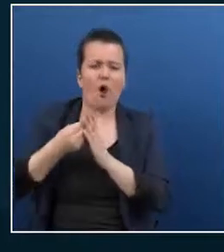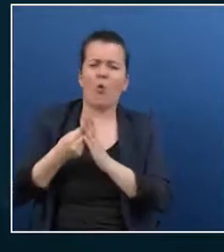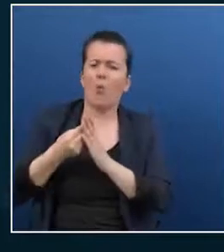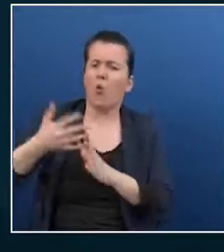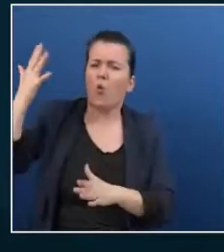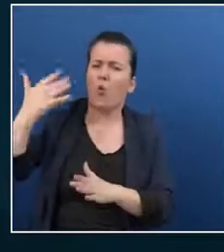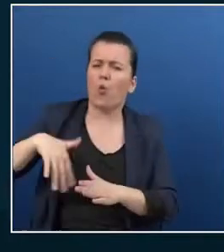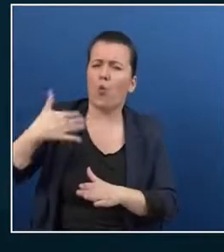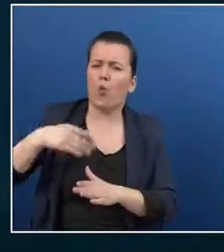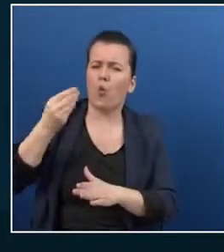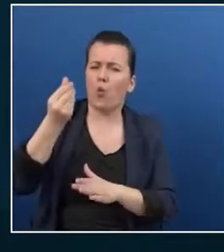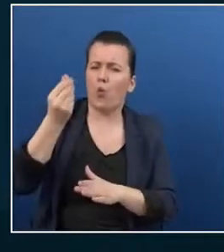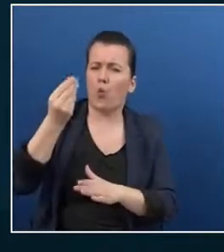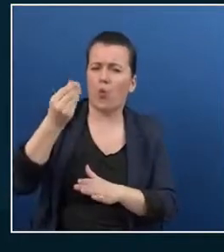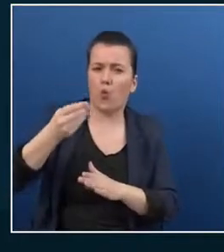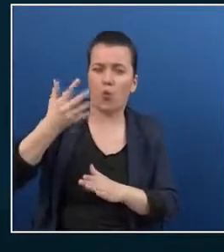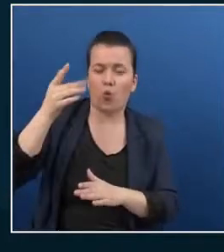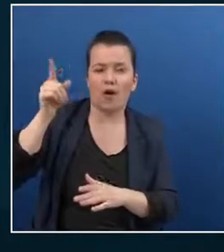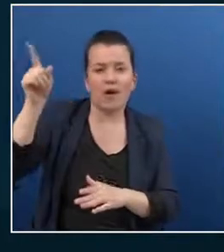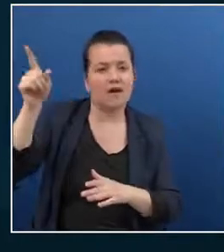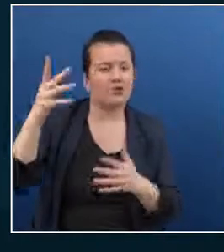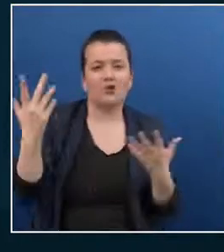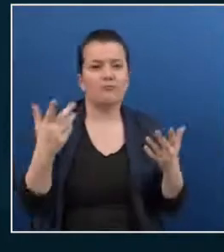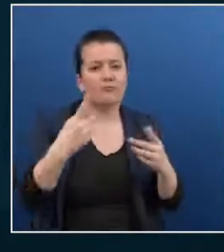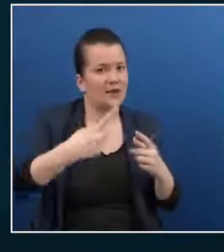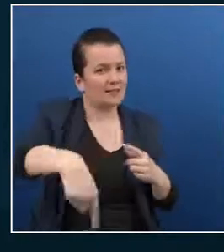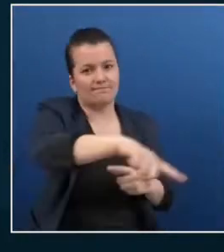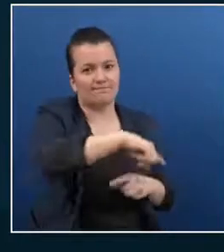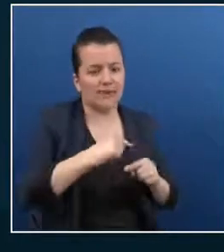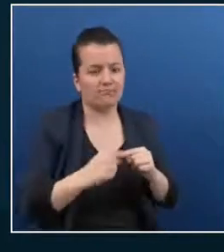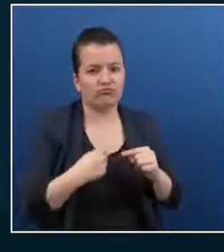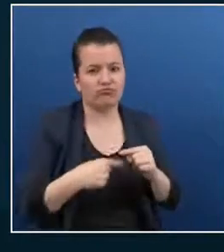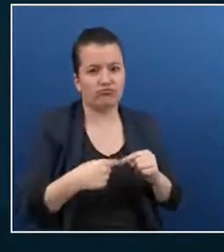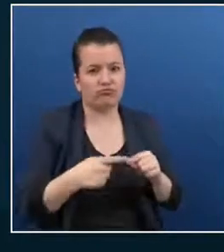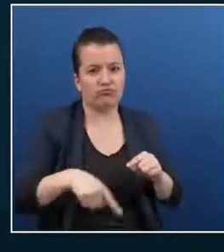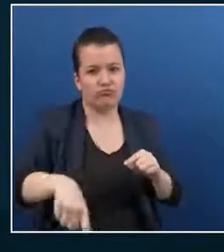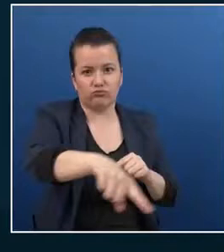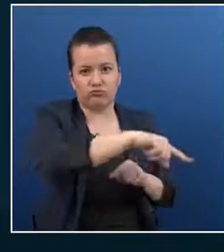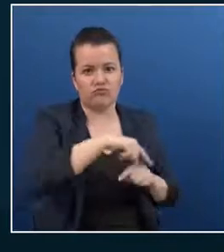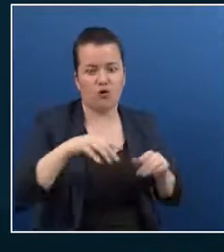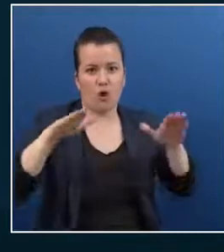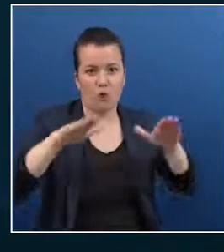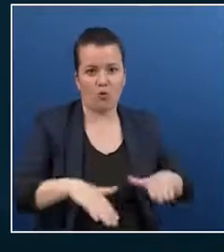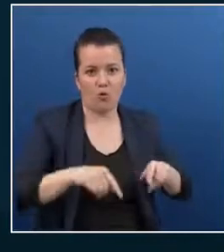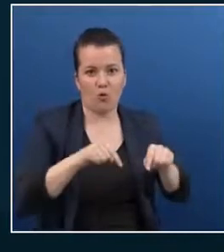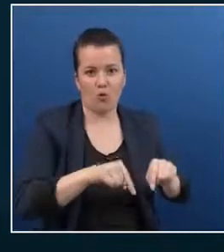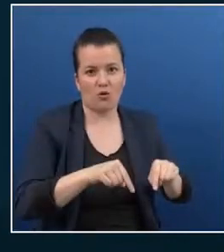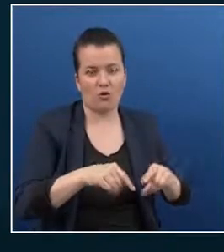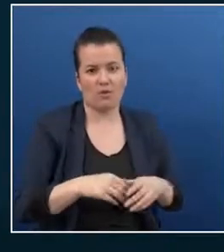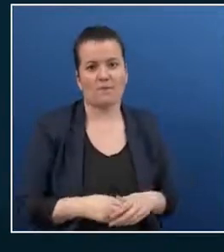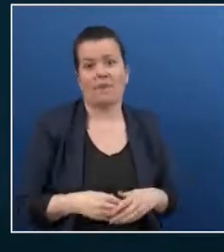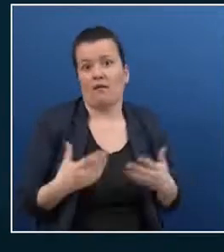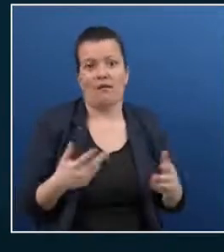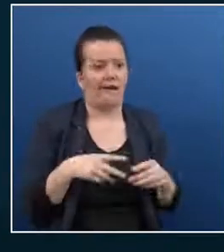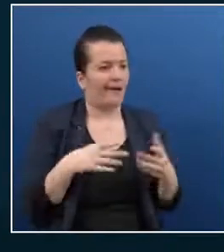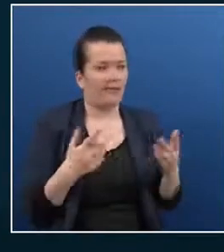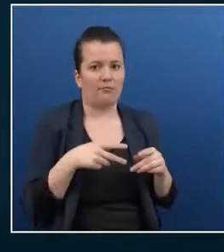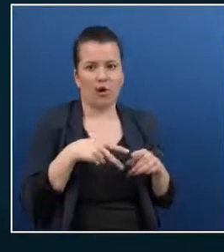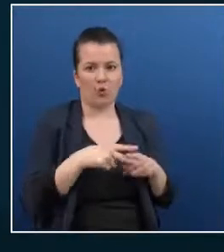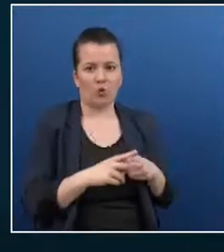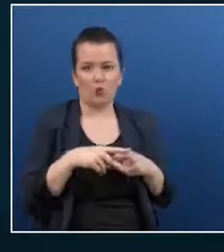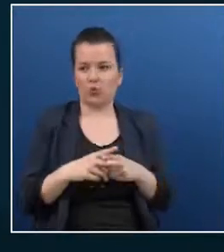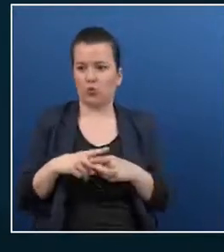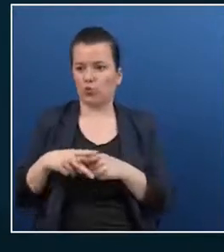really, it's sort of one of those things where they throw a limited set of tools on the table, and then we as technologists have to